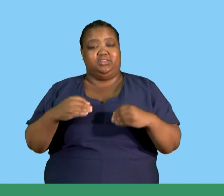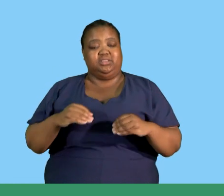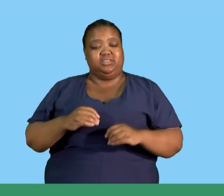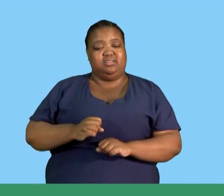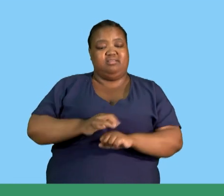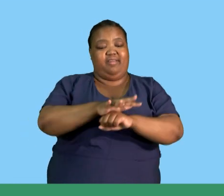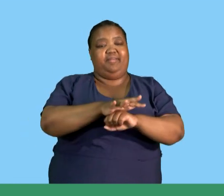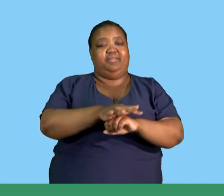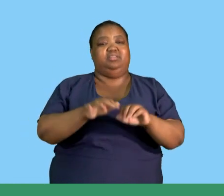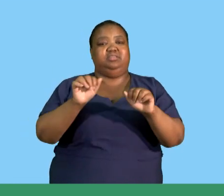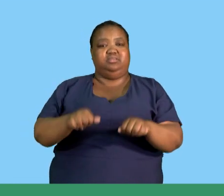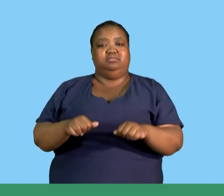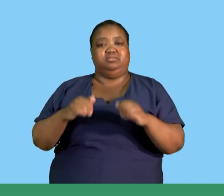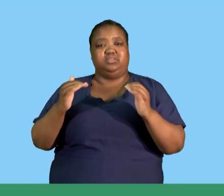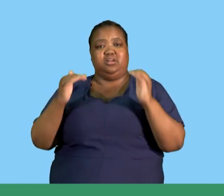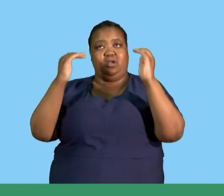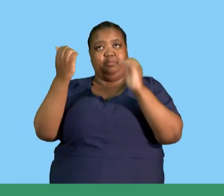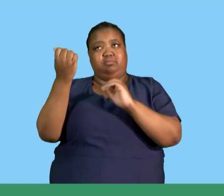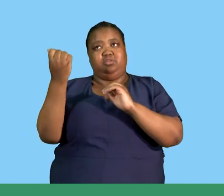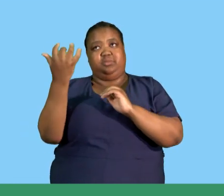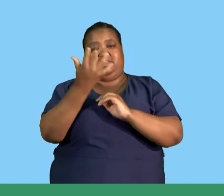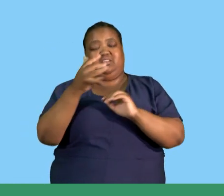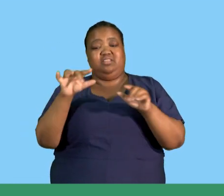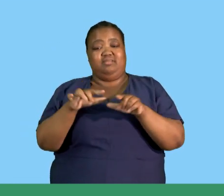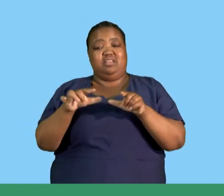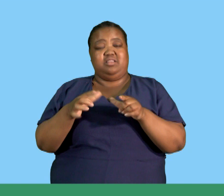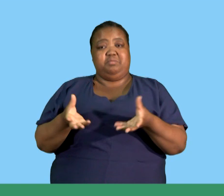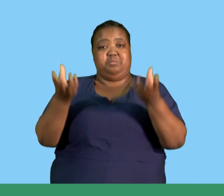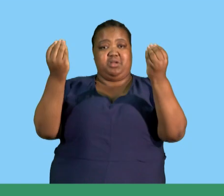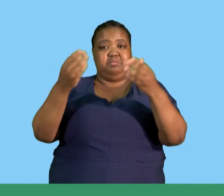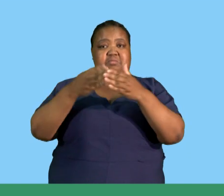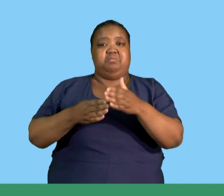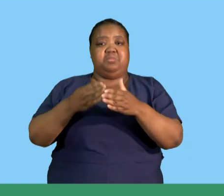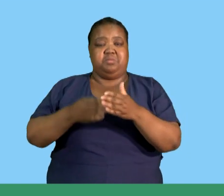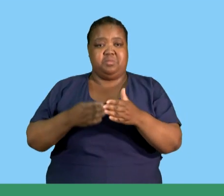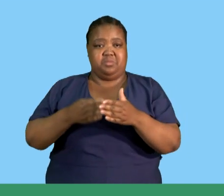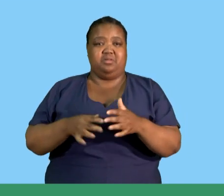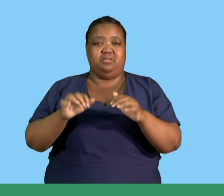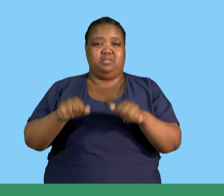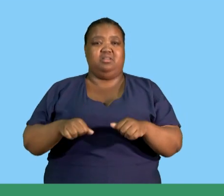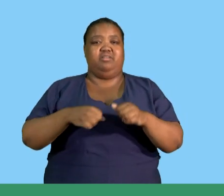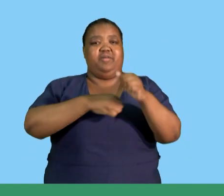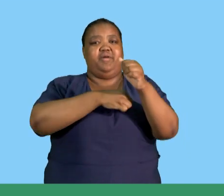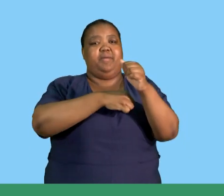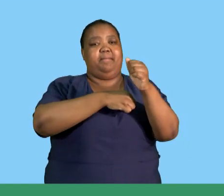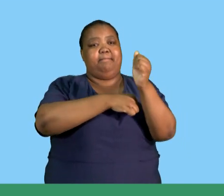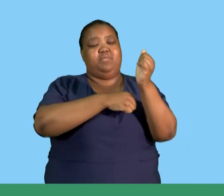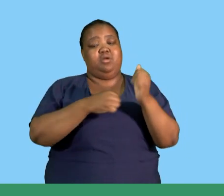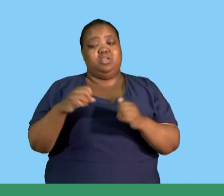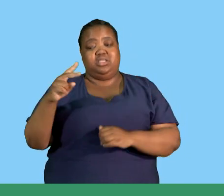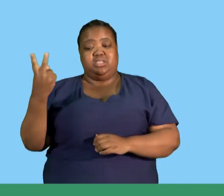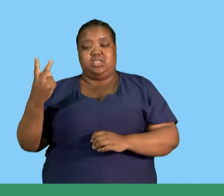operations of ZC. High costs in obtaining a license is preventing the establishment of a second